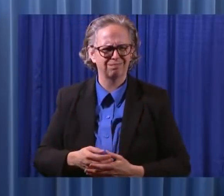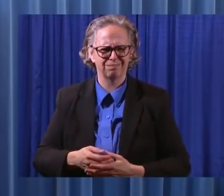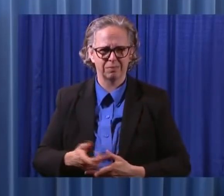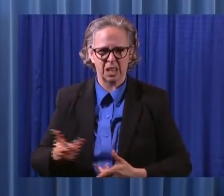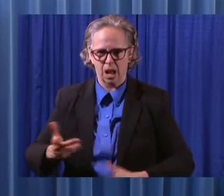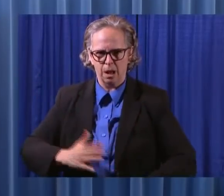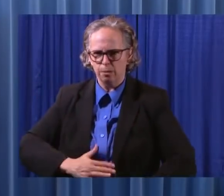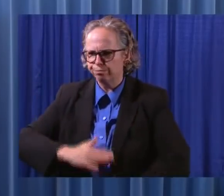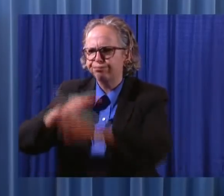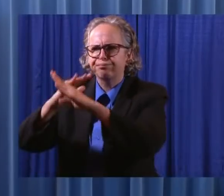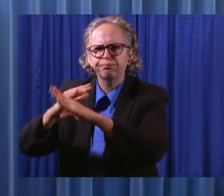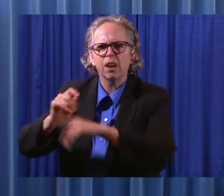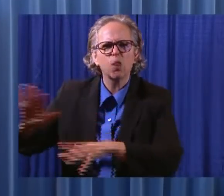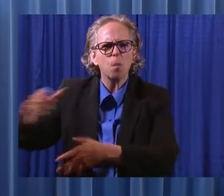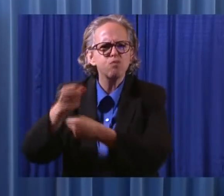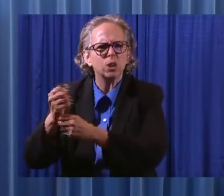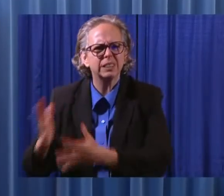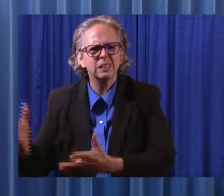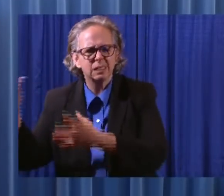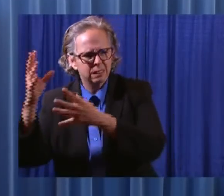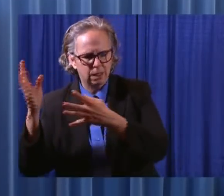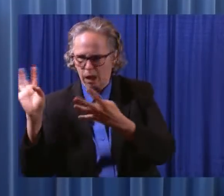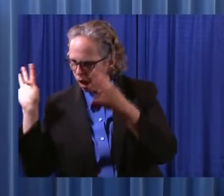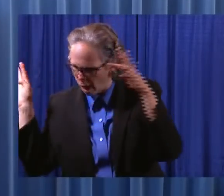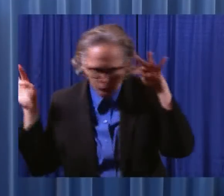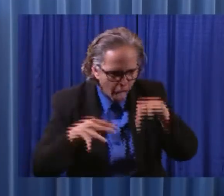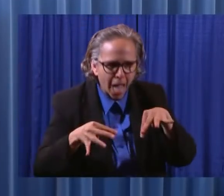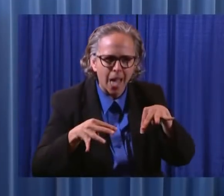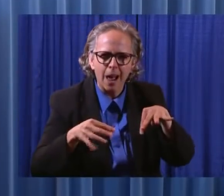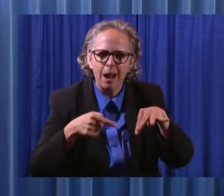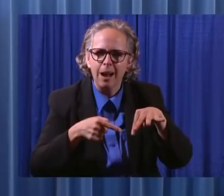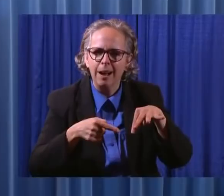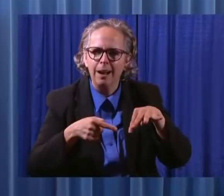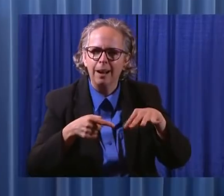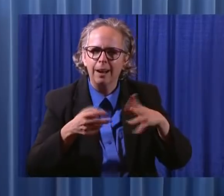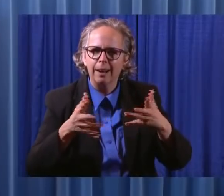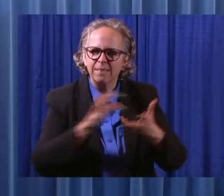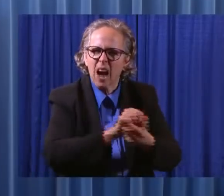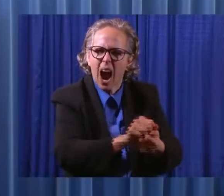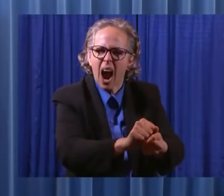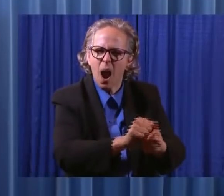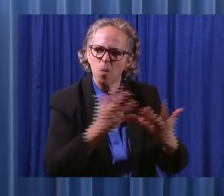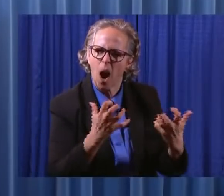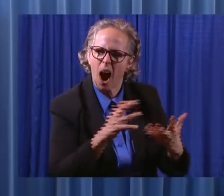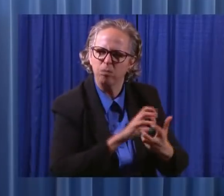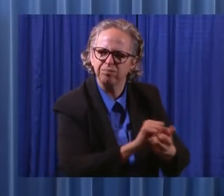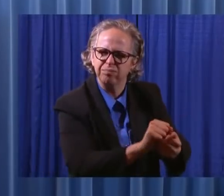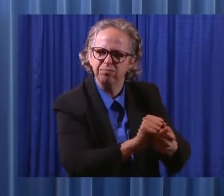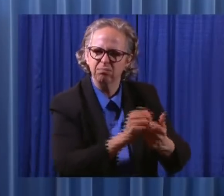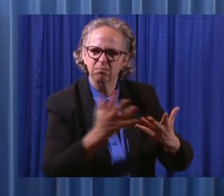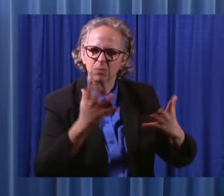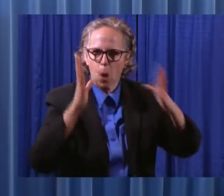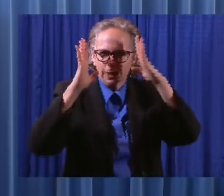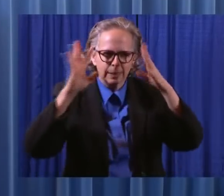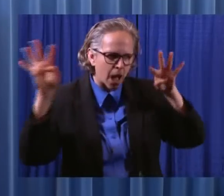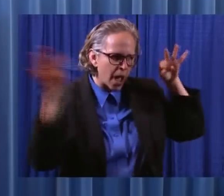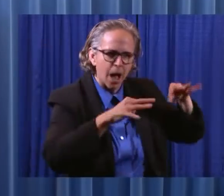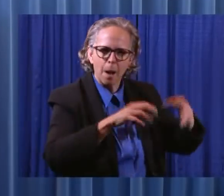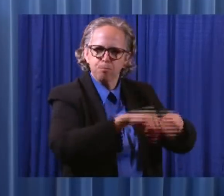are looking towards violence, people are looking towards doing other unlawful